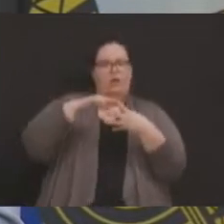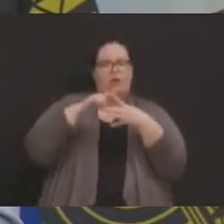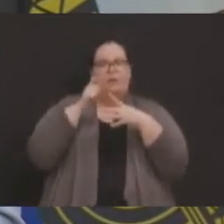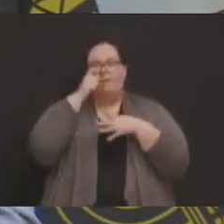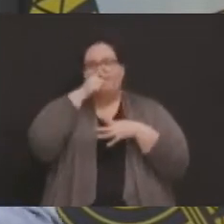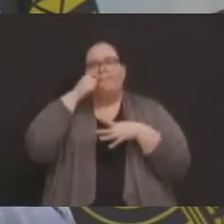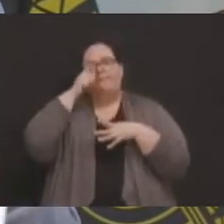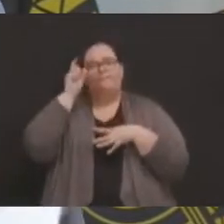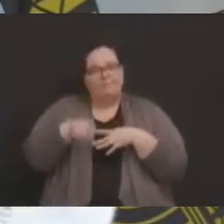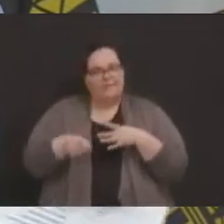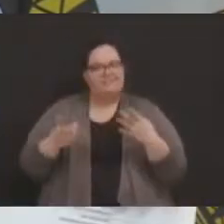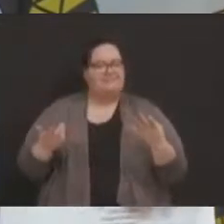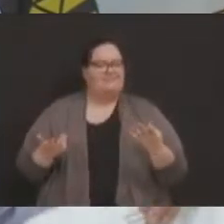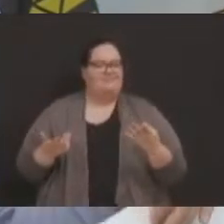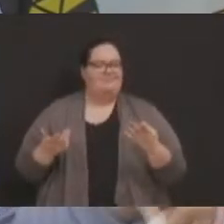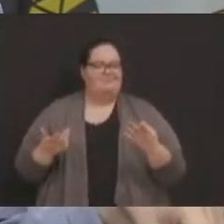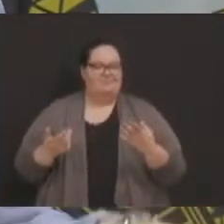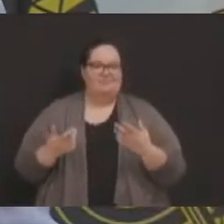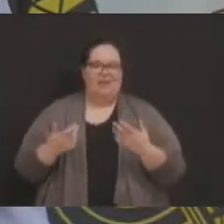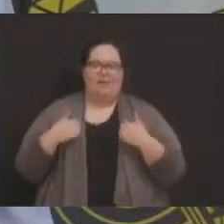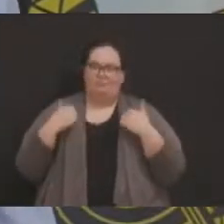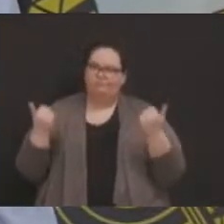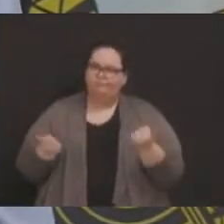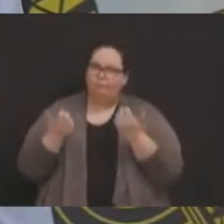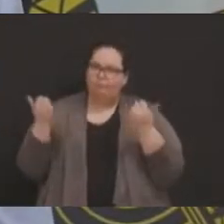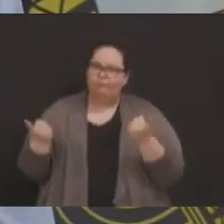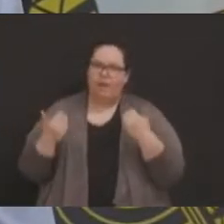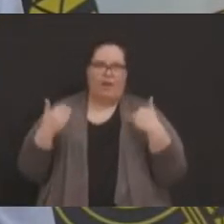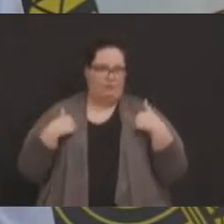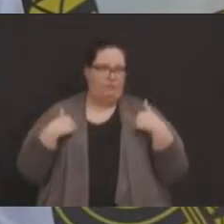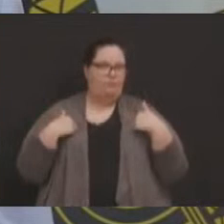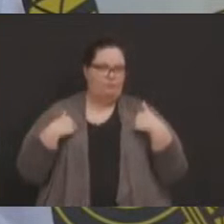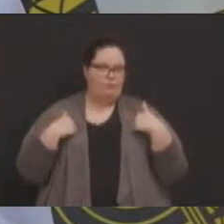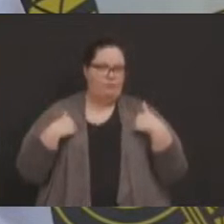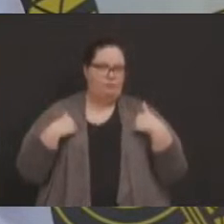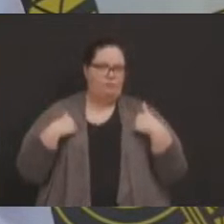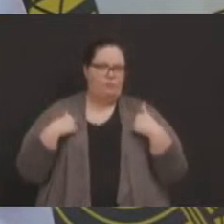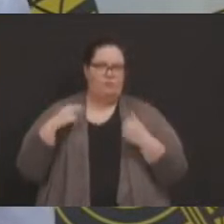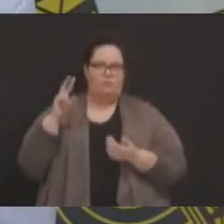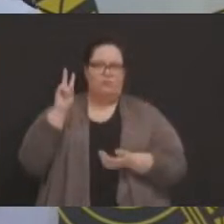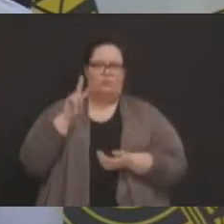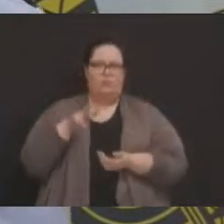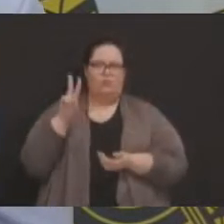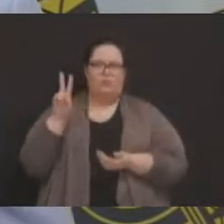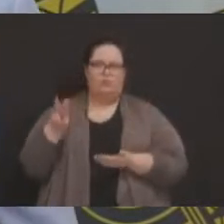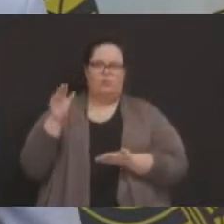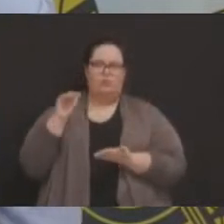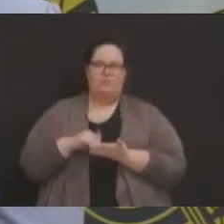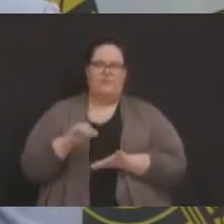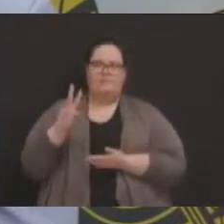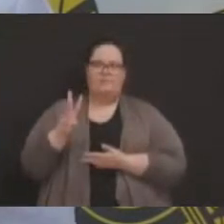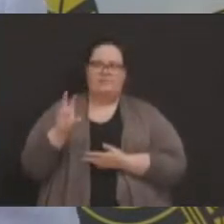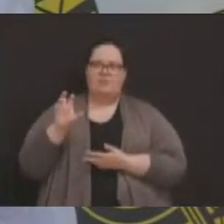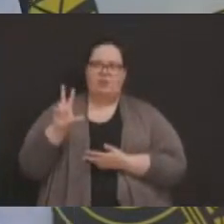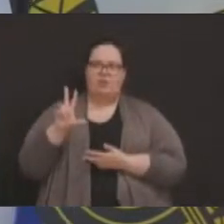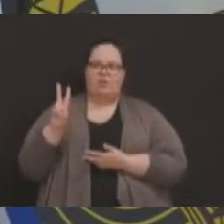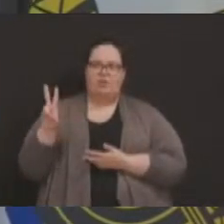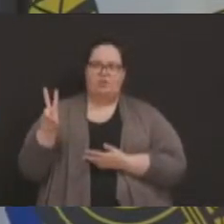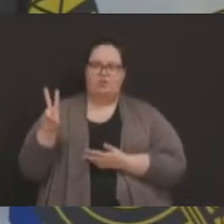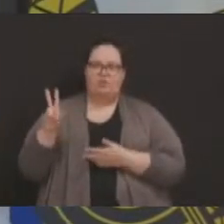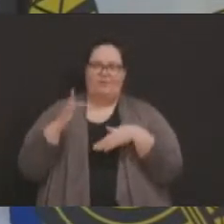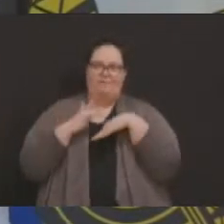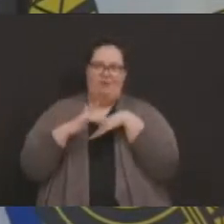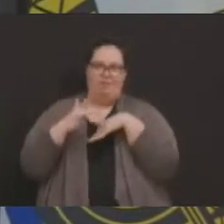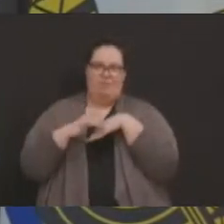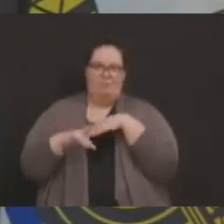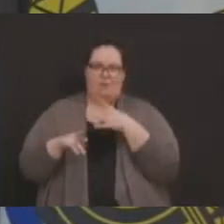22,632 tests to be able to do those tests. And again, I know I have a longer list of what the PanBio will be used